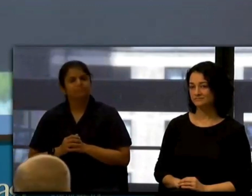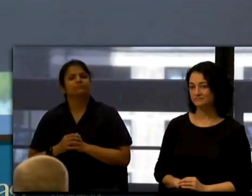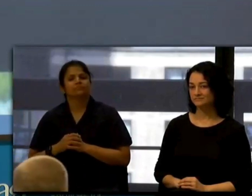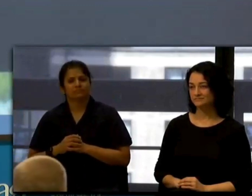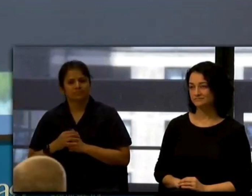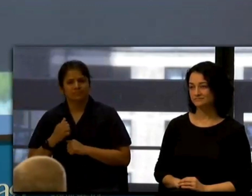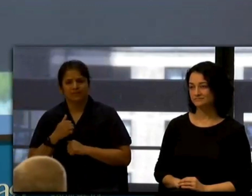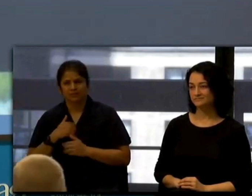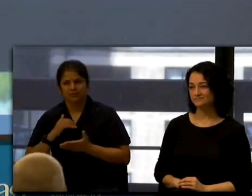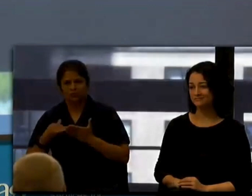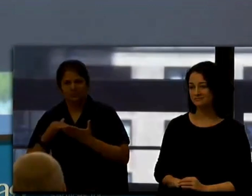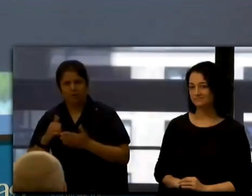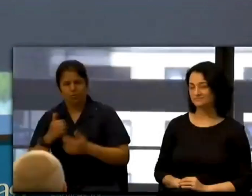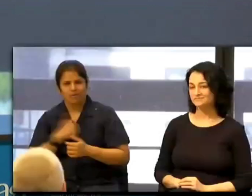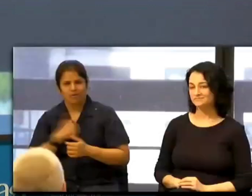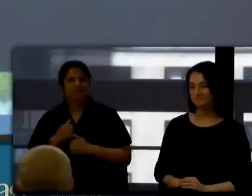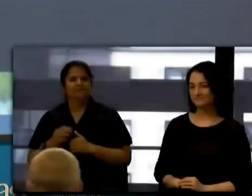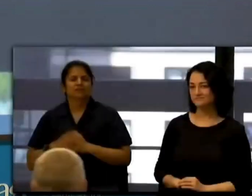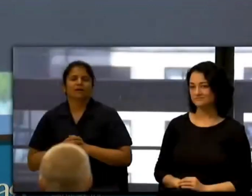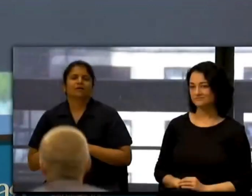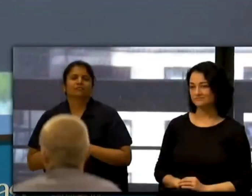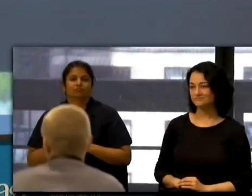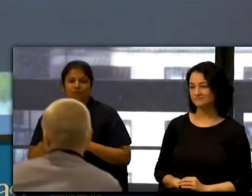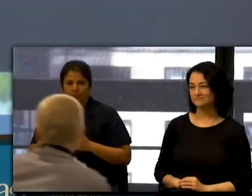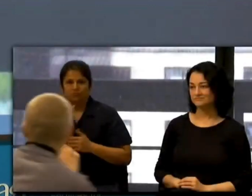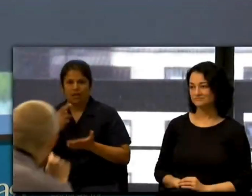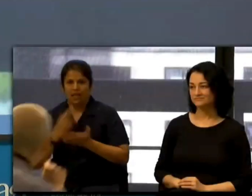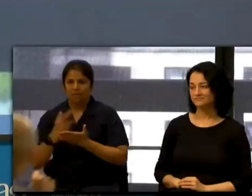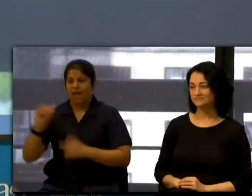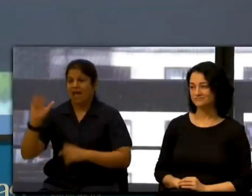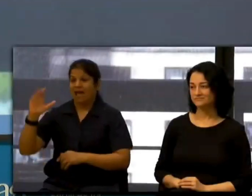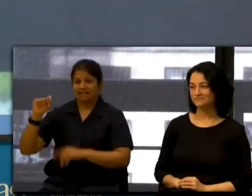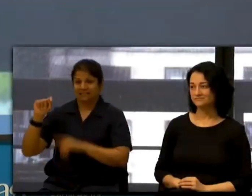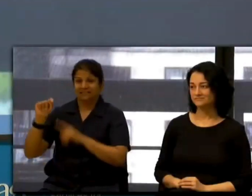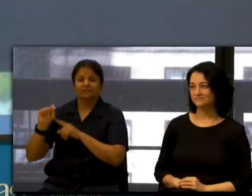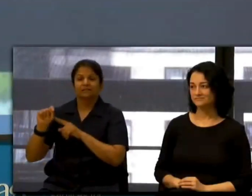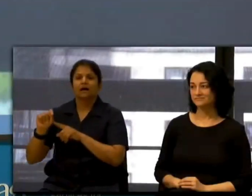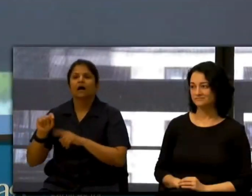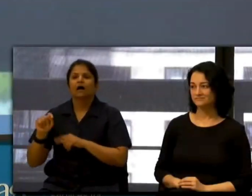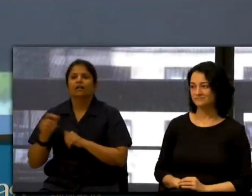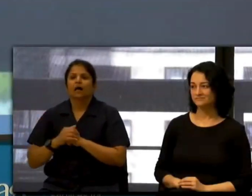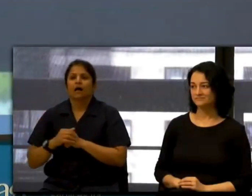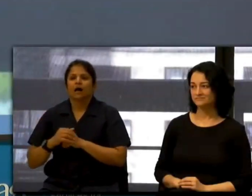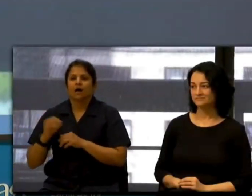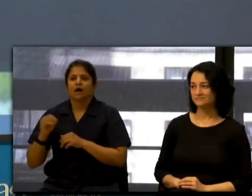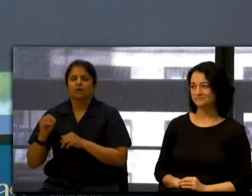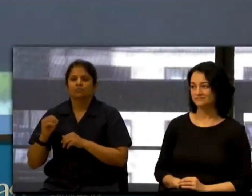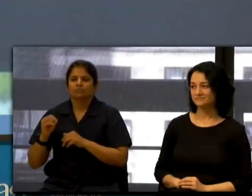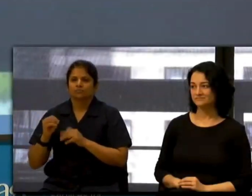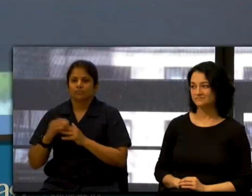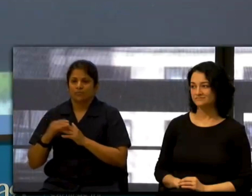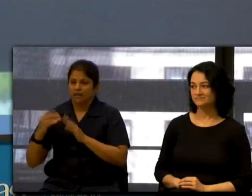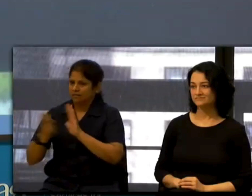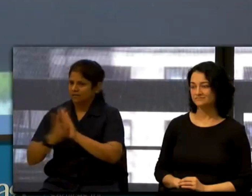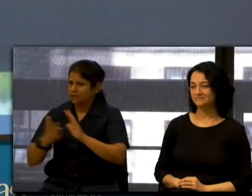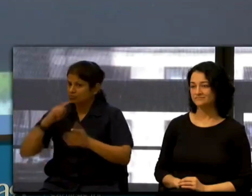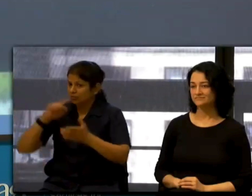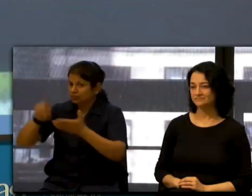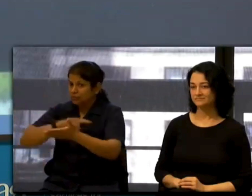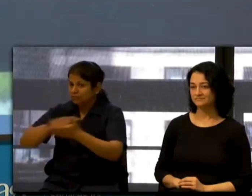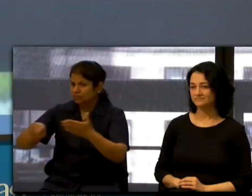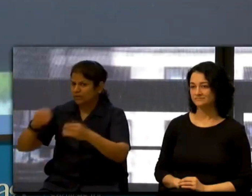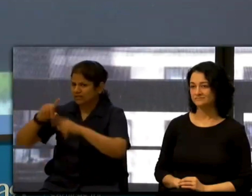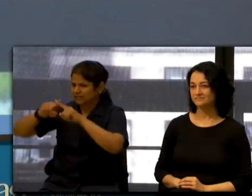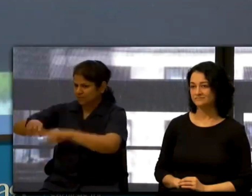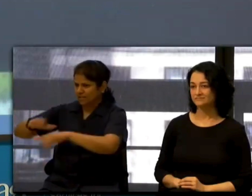of the Rehabilitation Act, which prohibits discrimination based on disability. And guess what? More than half of